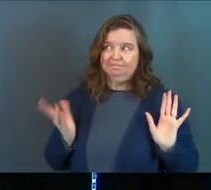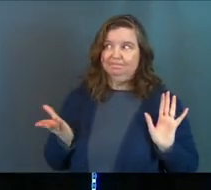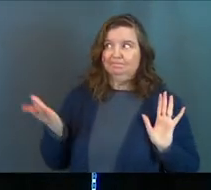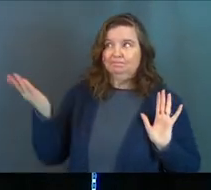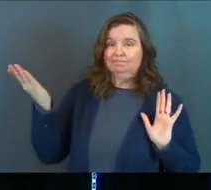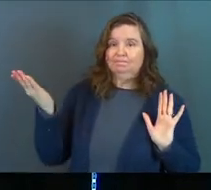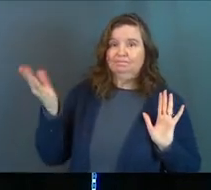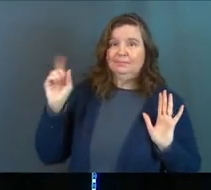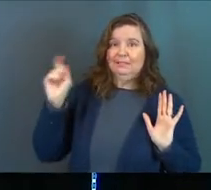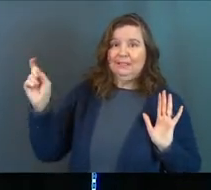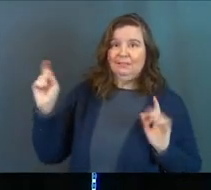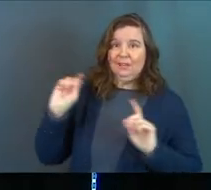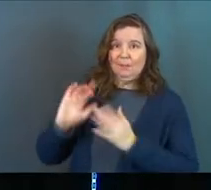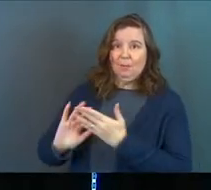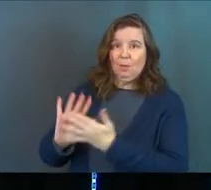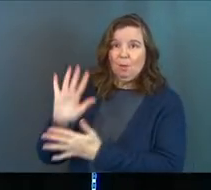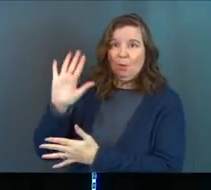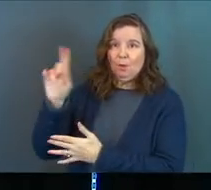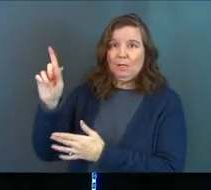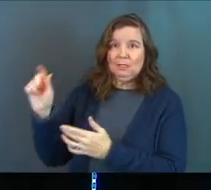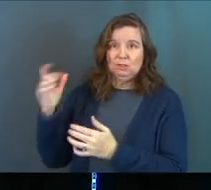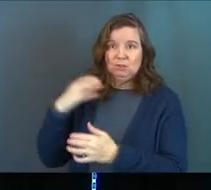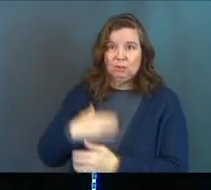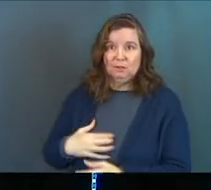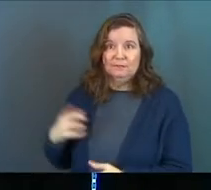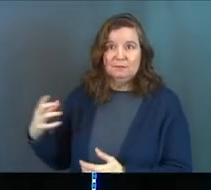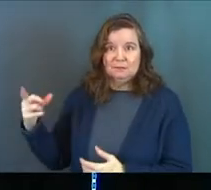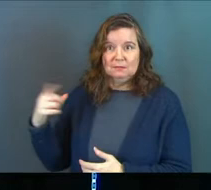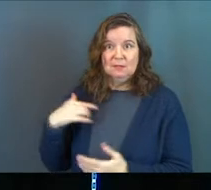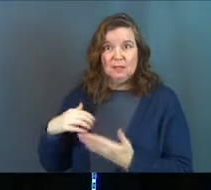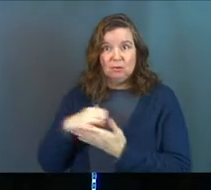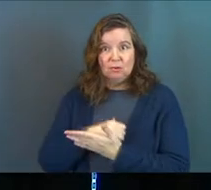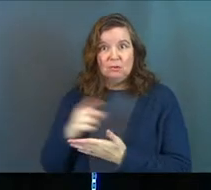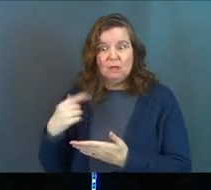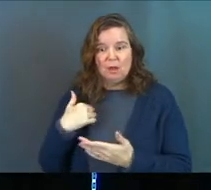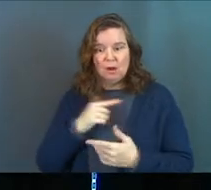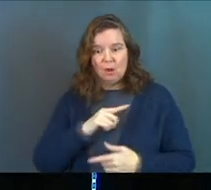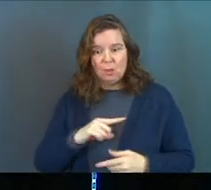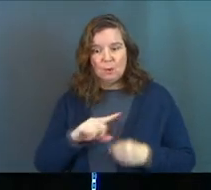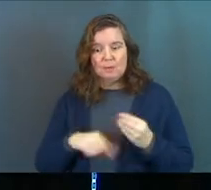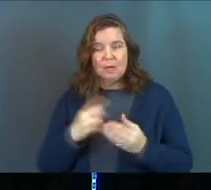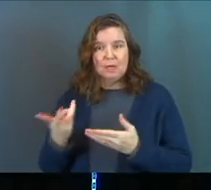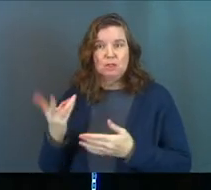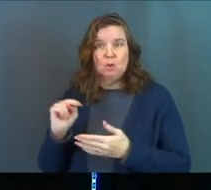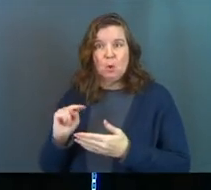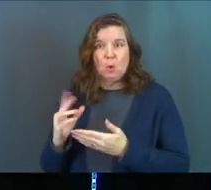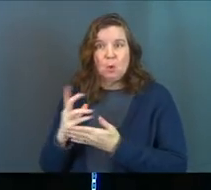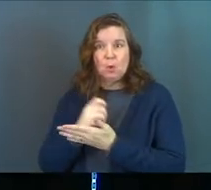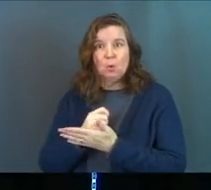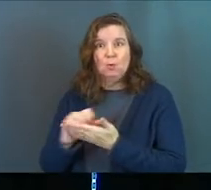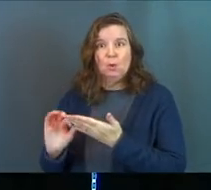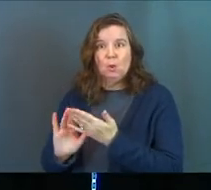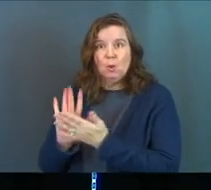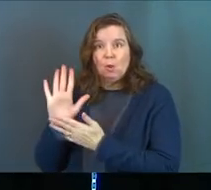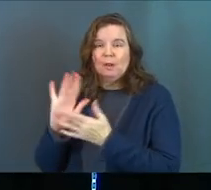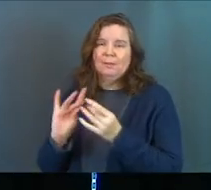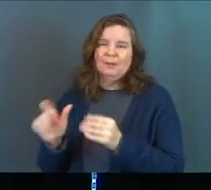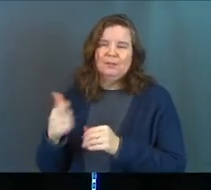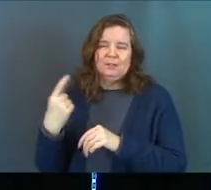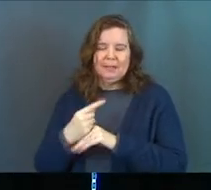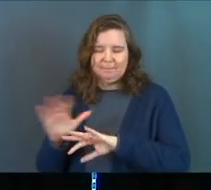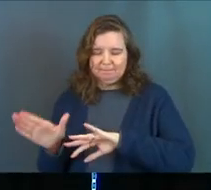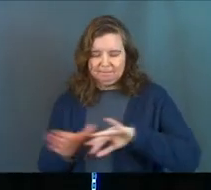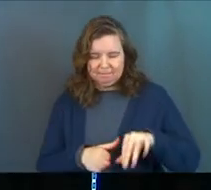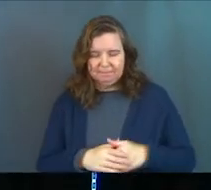You'll give him the glory he deserves. And our Lord is all about his own glory. And that's a message for another